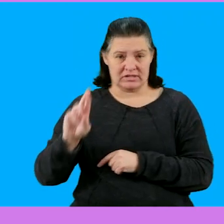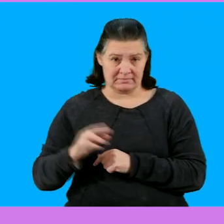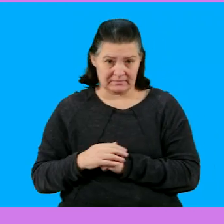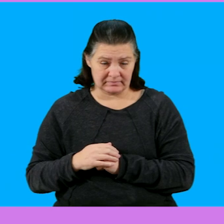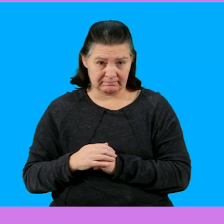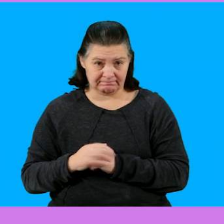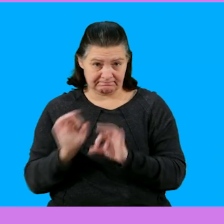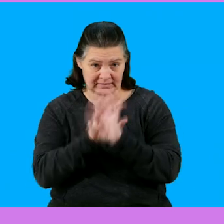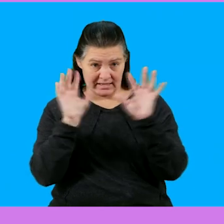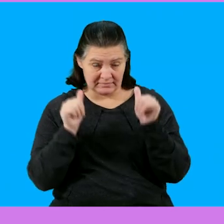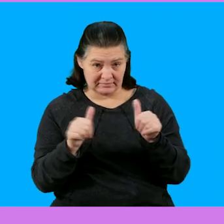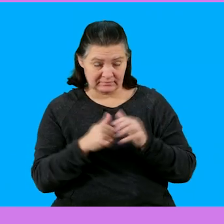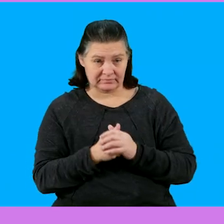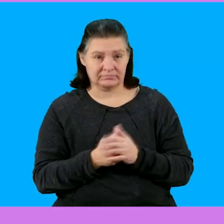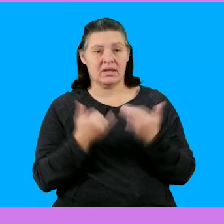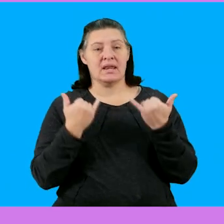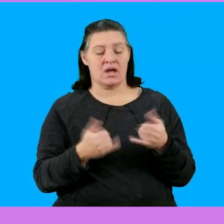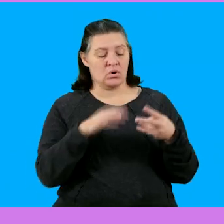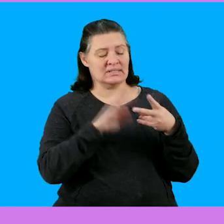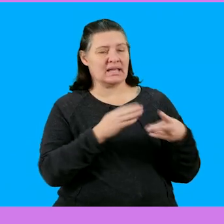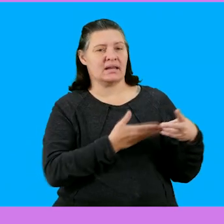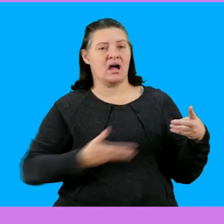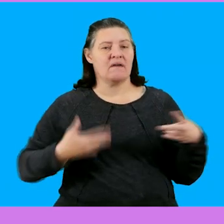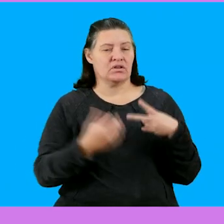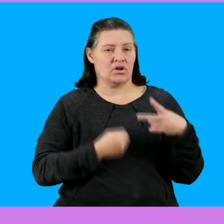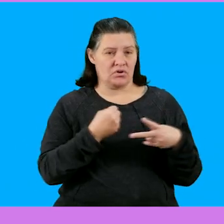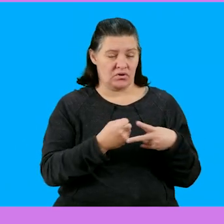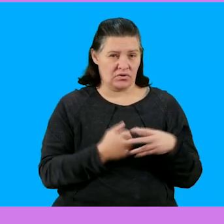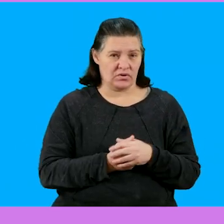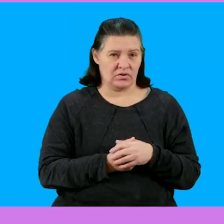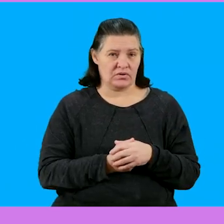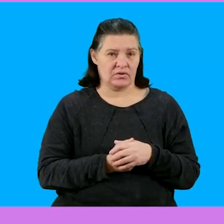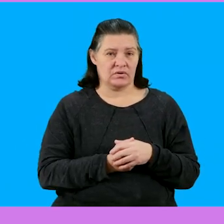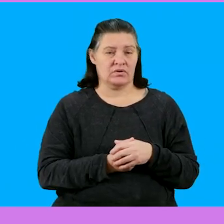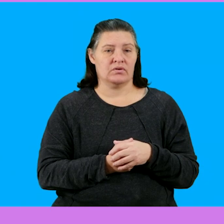185,500 rand. Are we still clear? Now, second half year.